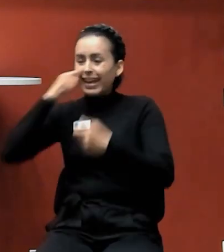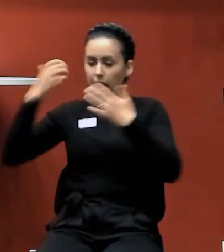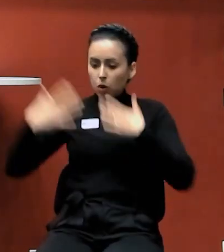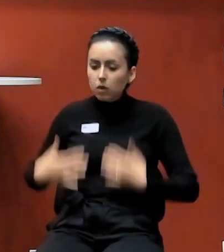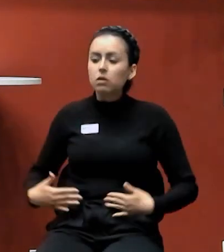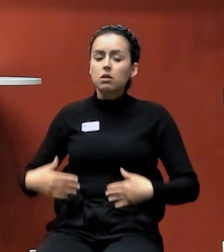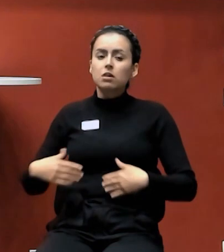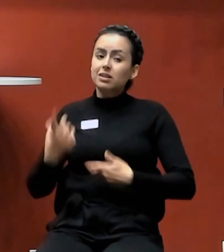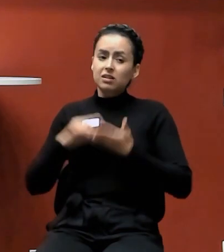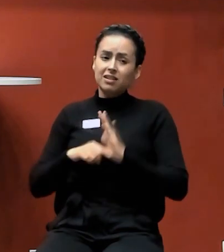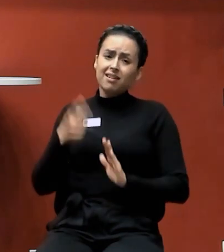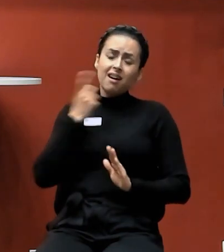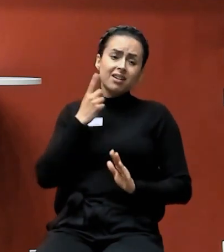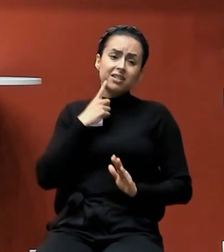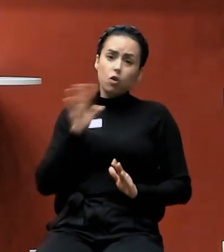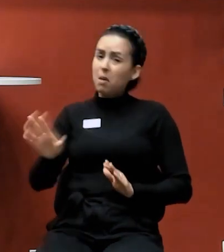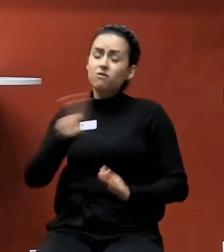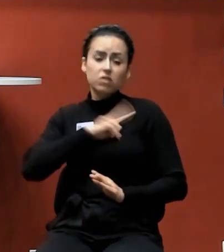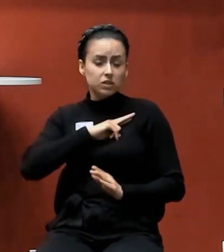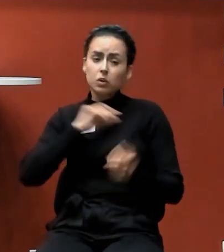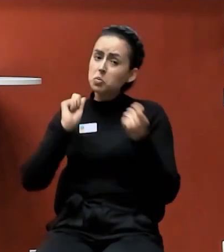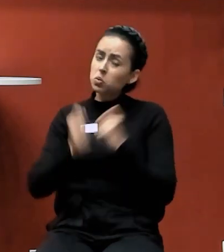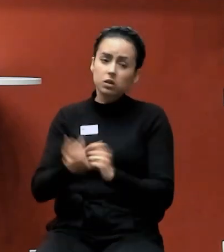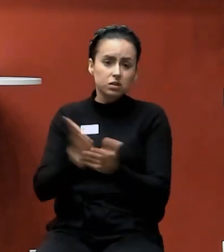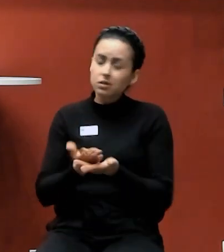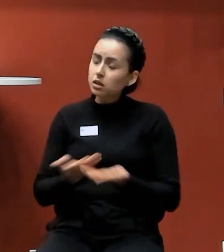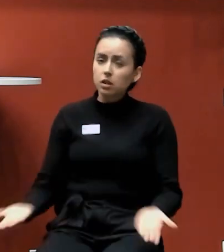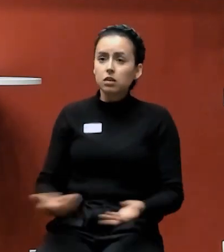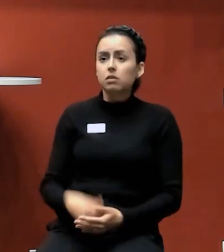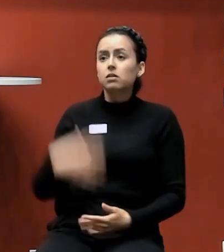your responsibility to change things.